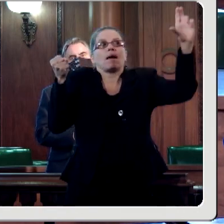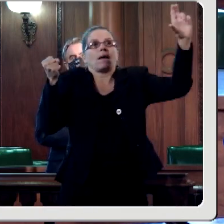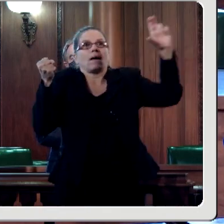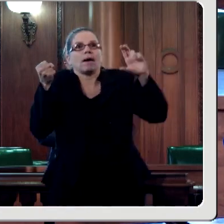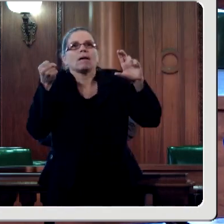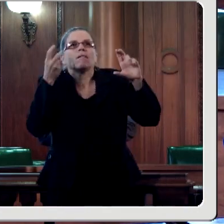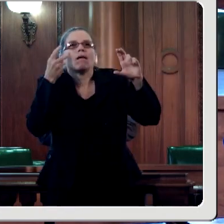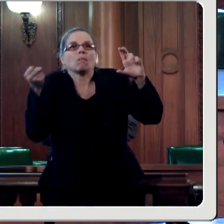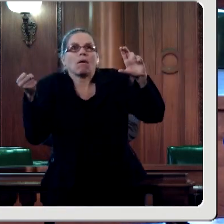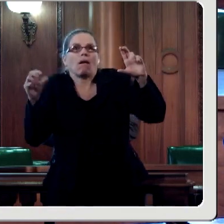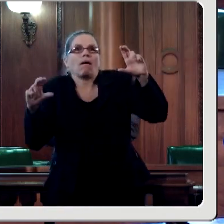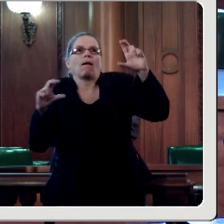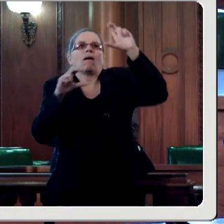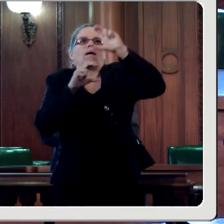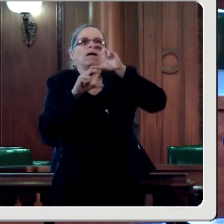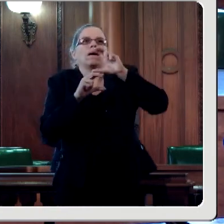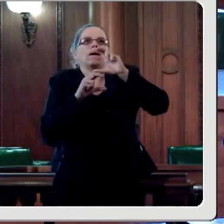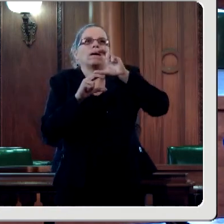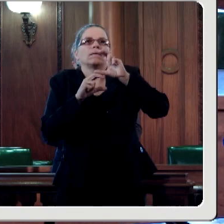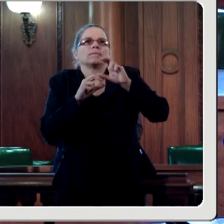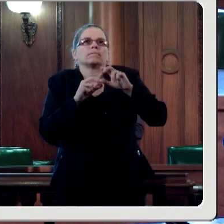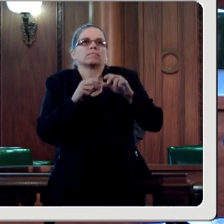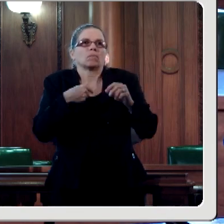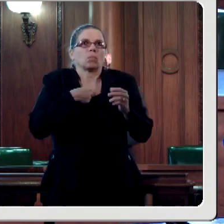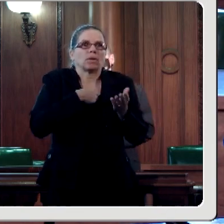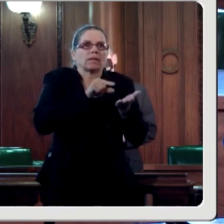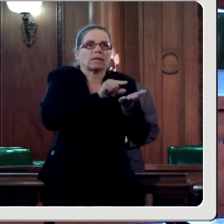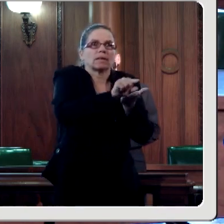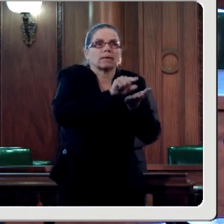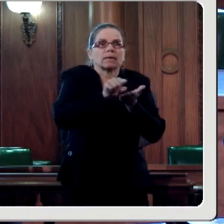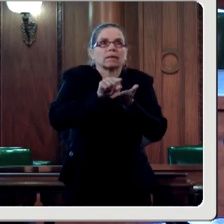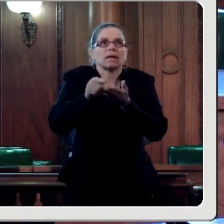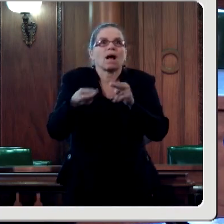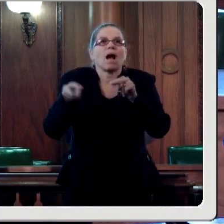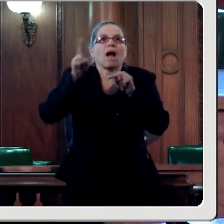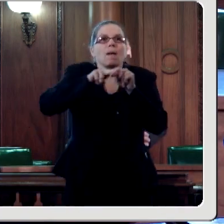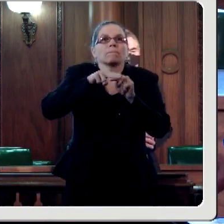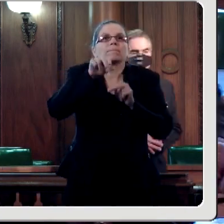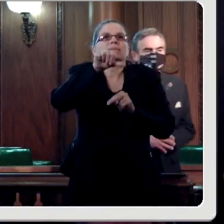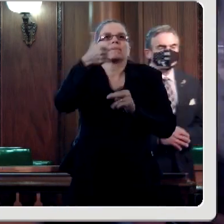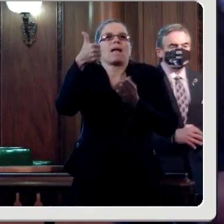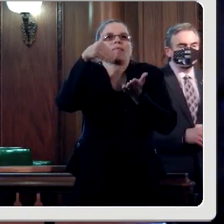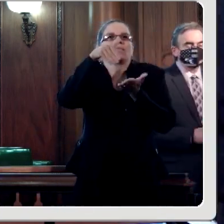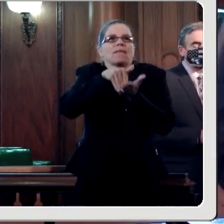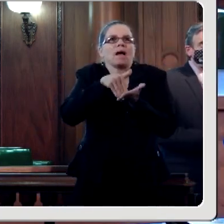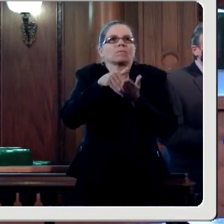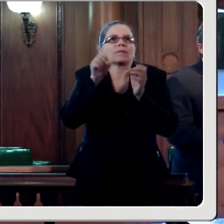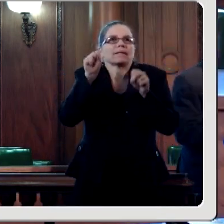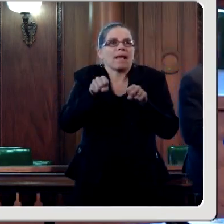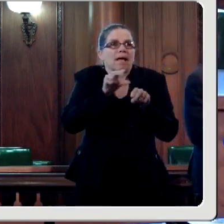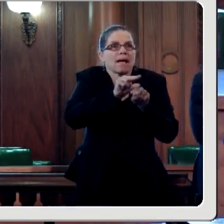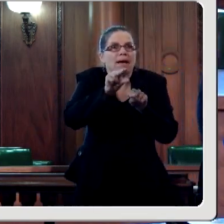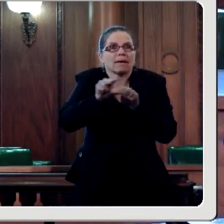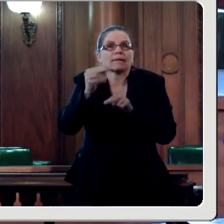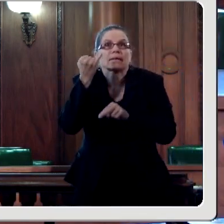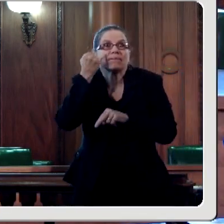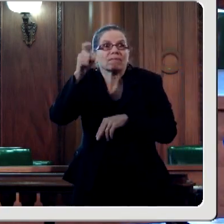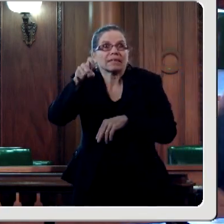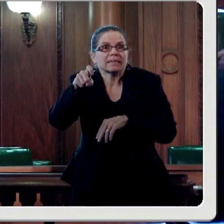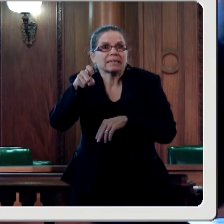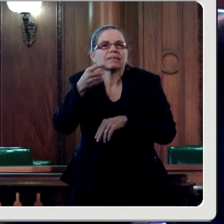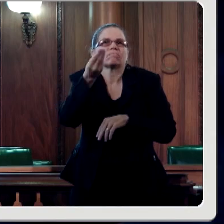$4,000. So it's a pretty significant increase. Just to let you know, too, Solicitor Pakula is working behind the scenes with